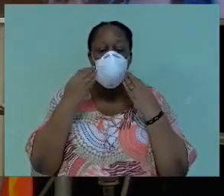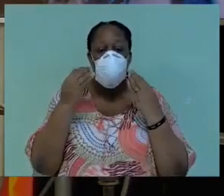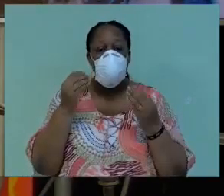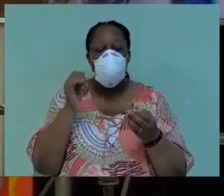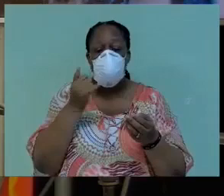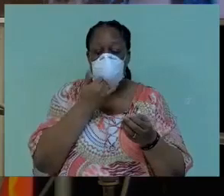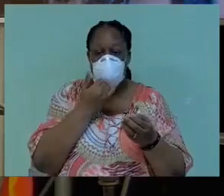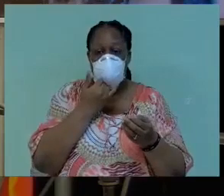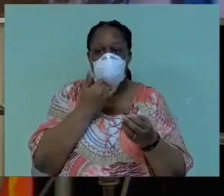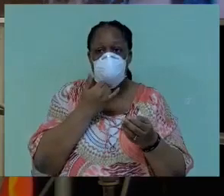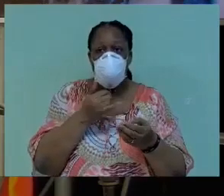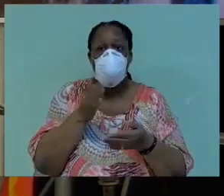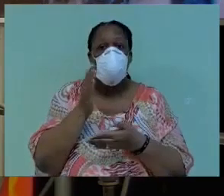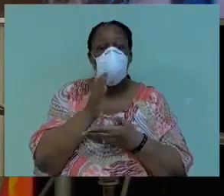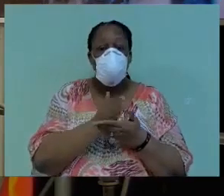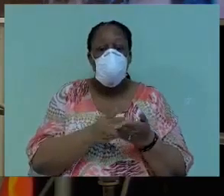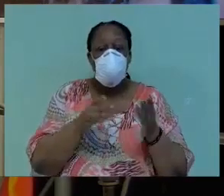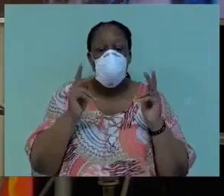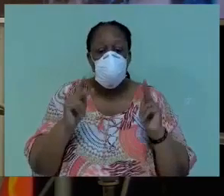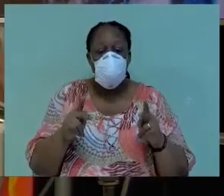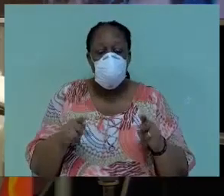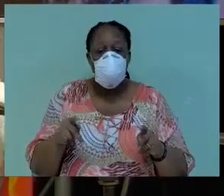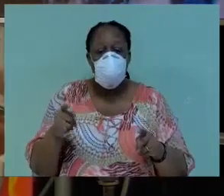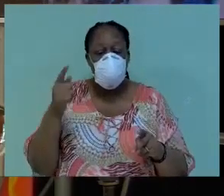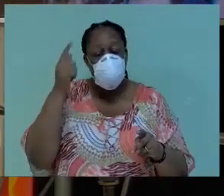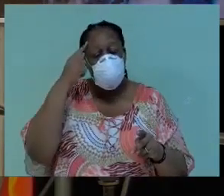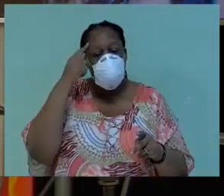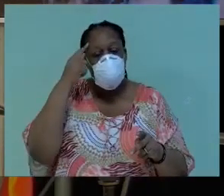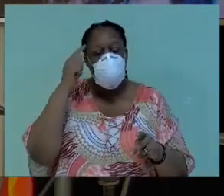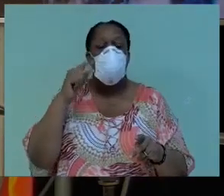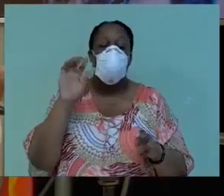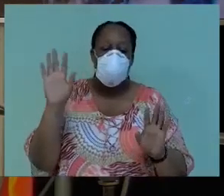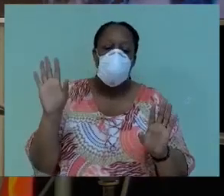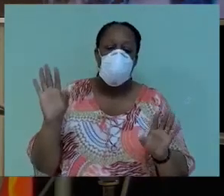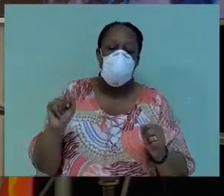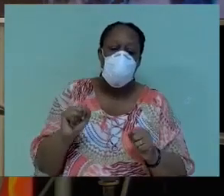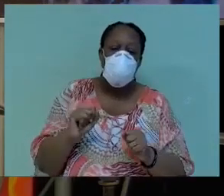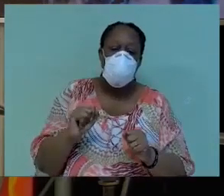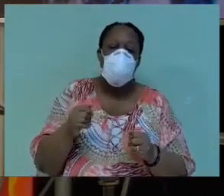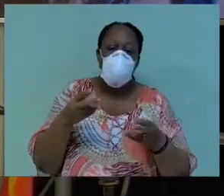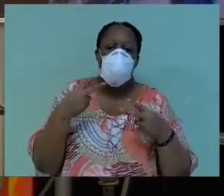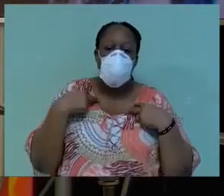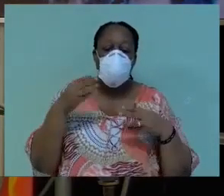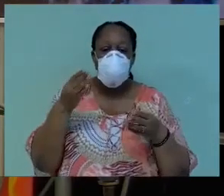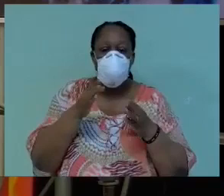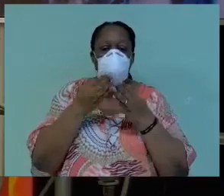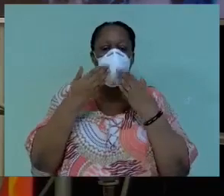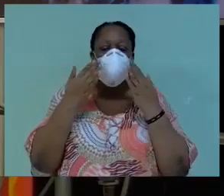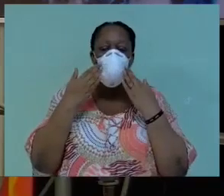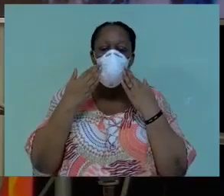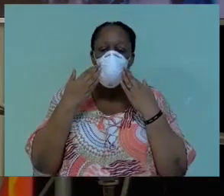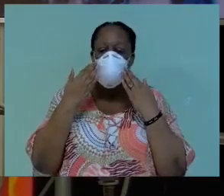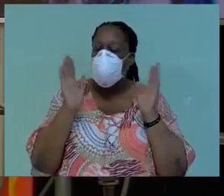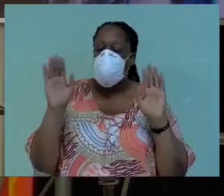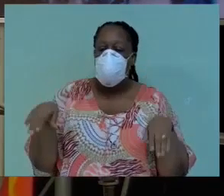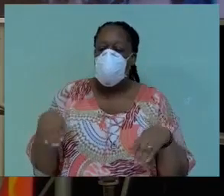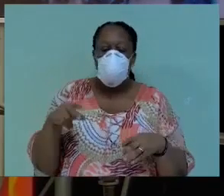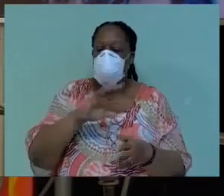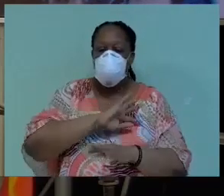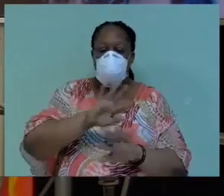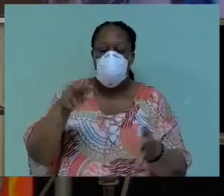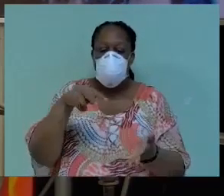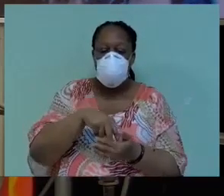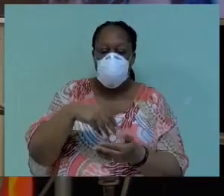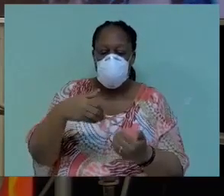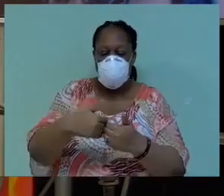security, and because of that, they tend to ignore all the other social distancing things that we speak about and the hand hygiene.